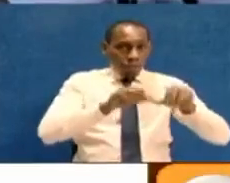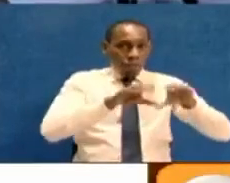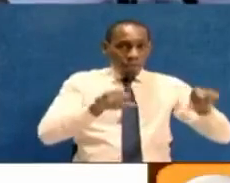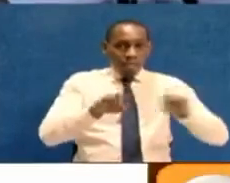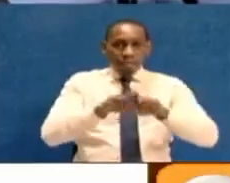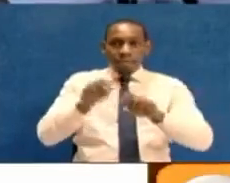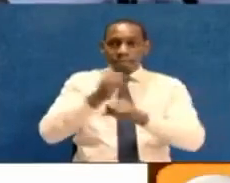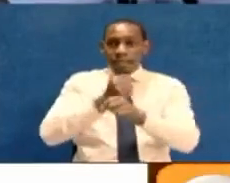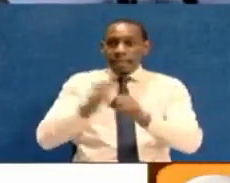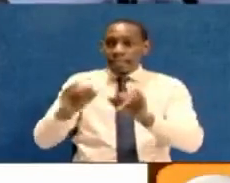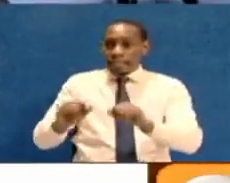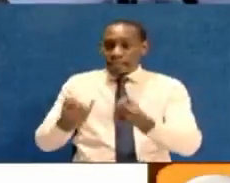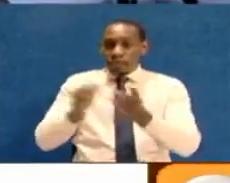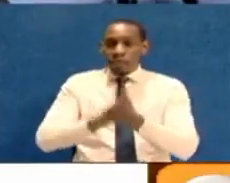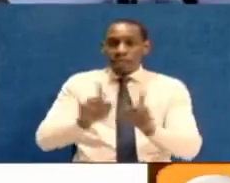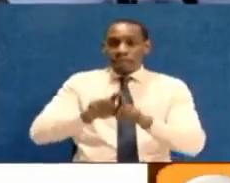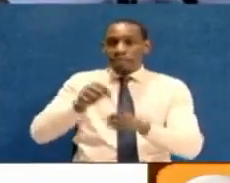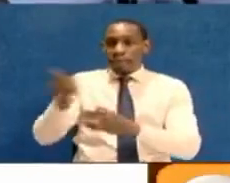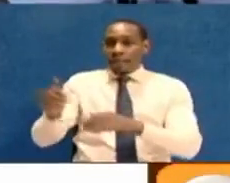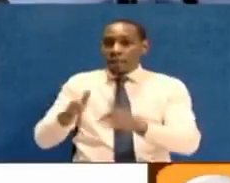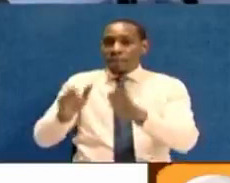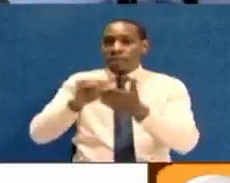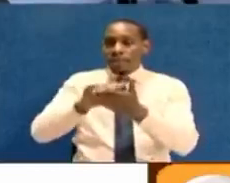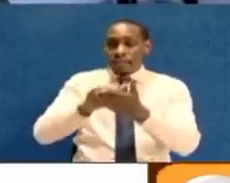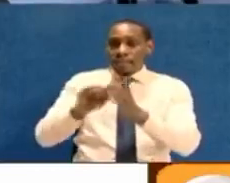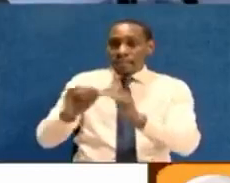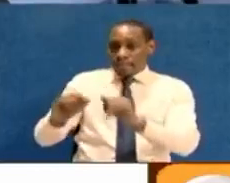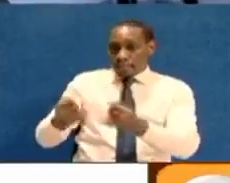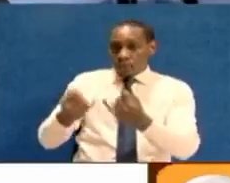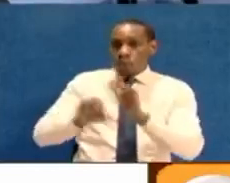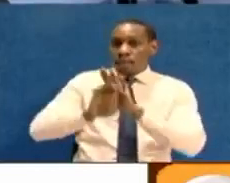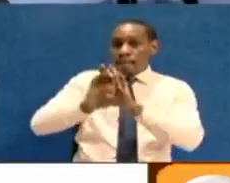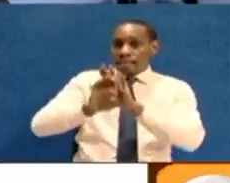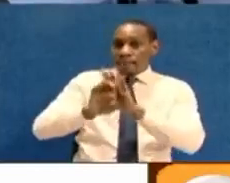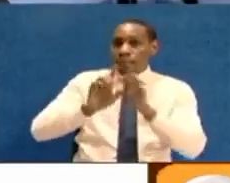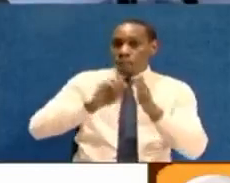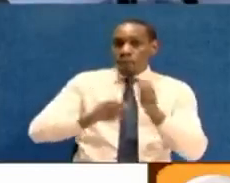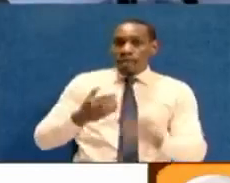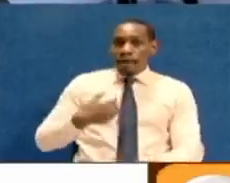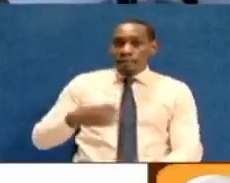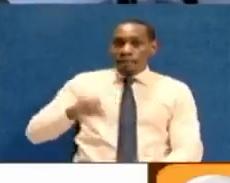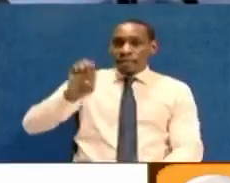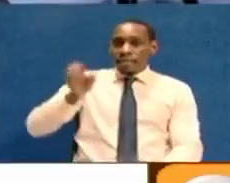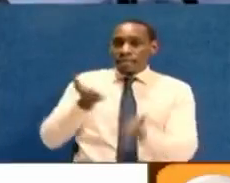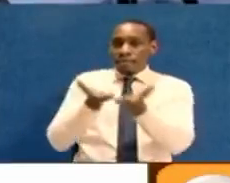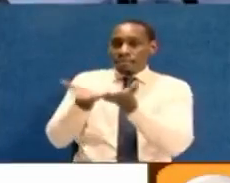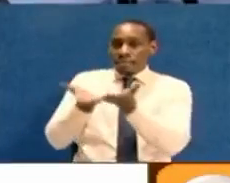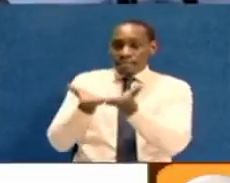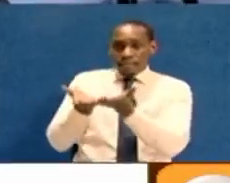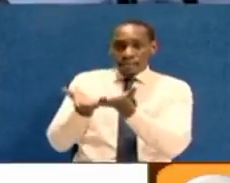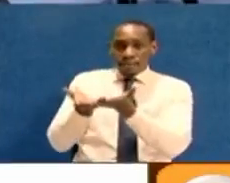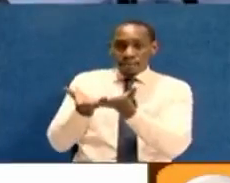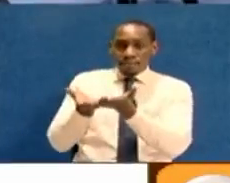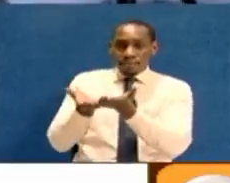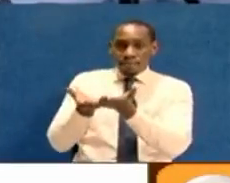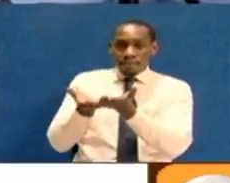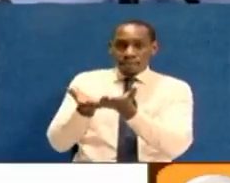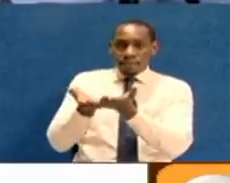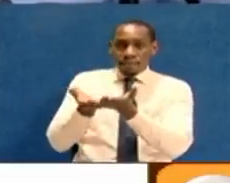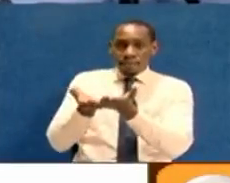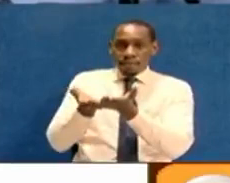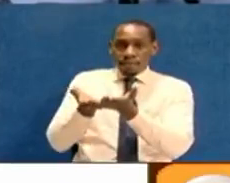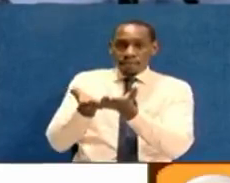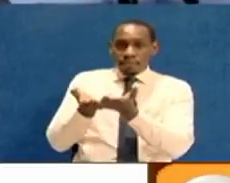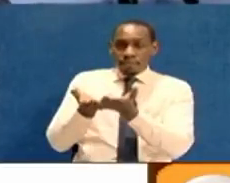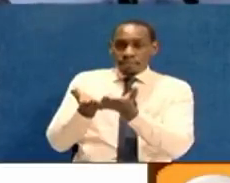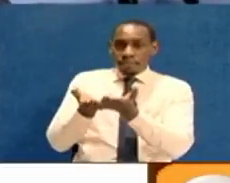create some. There's also other avenues that are new to us. For example, you have the e-commerce business. How do we play